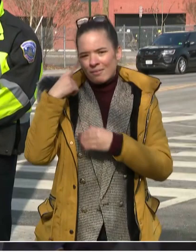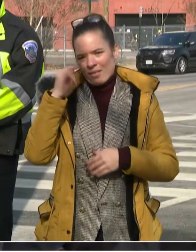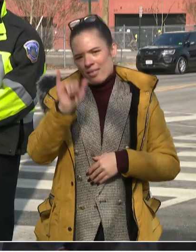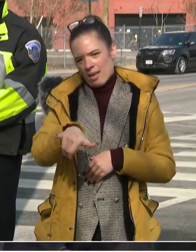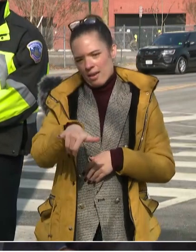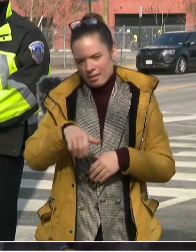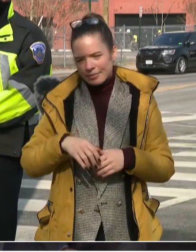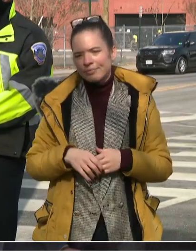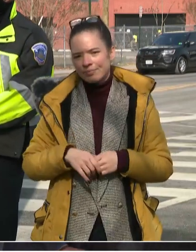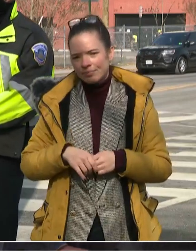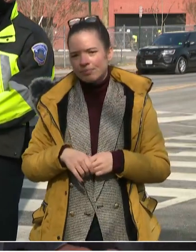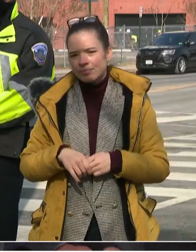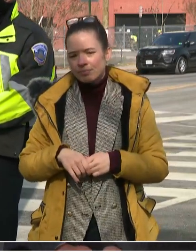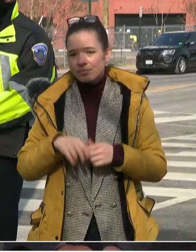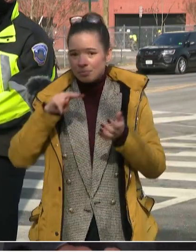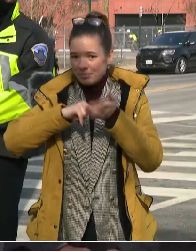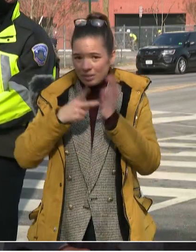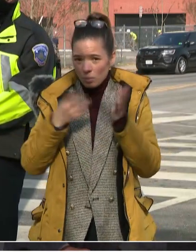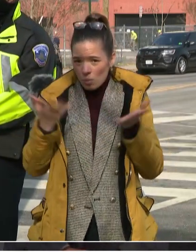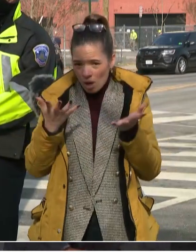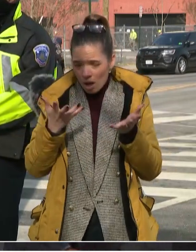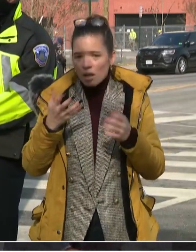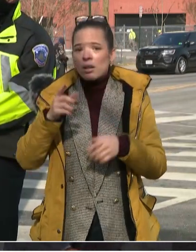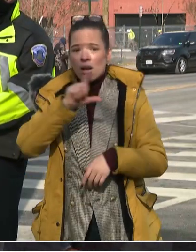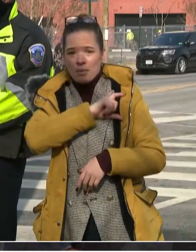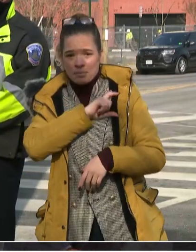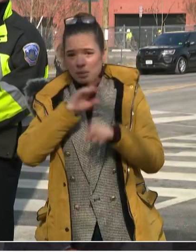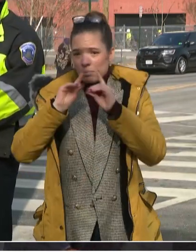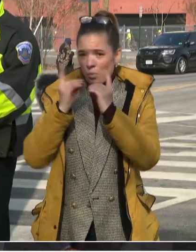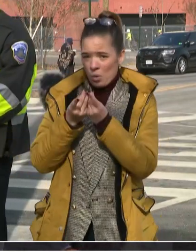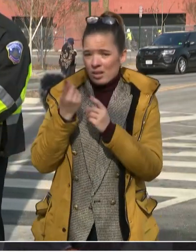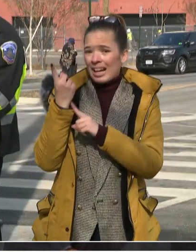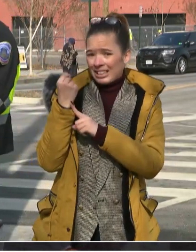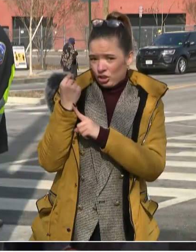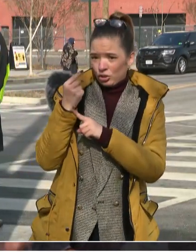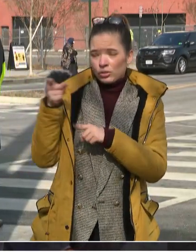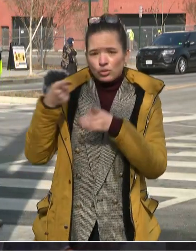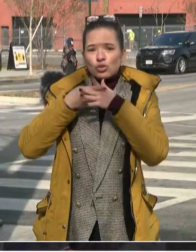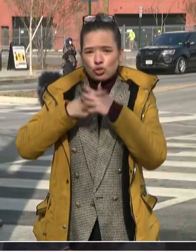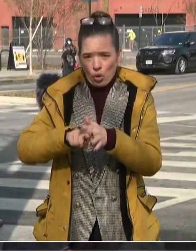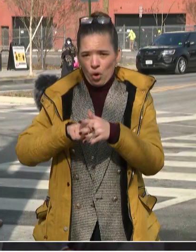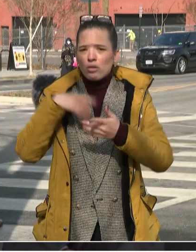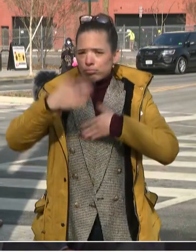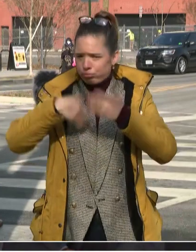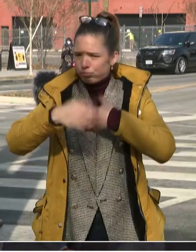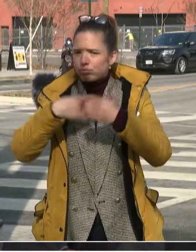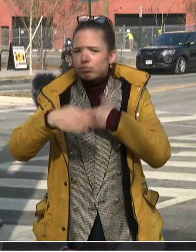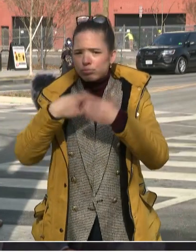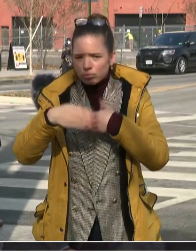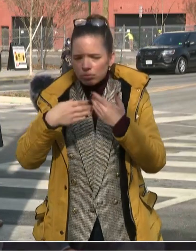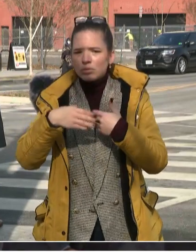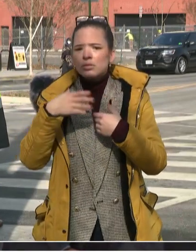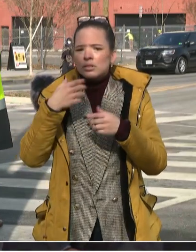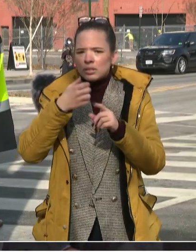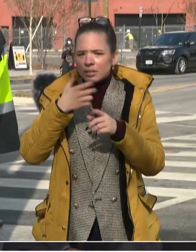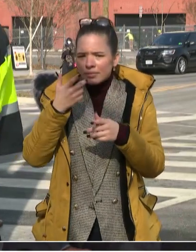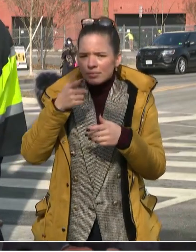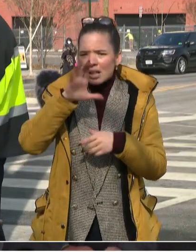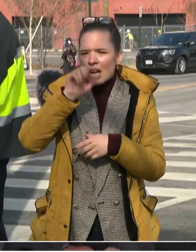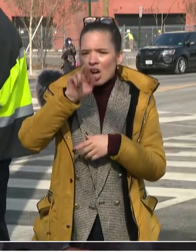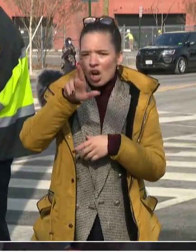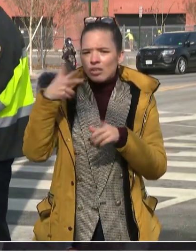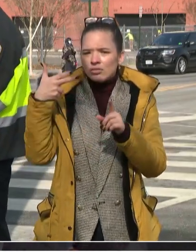force that the Metropolitan Police Department started last year, we're building that out and we're expanding our carjacking task force because it